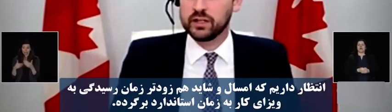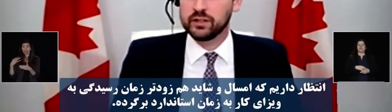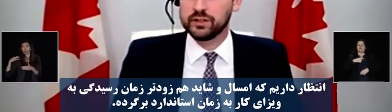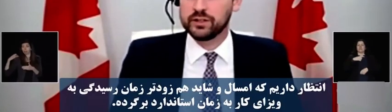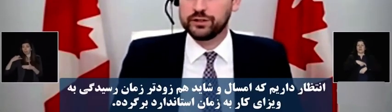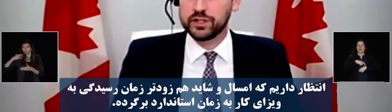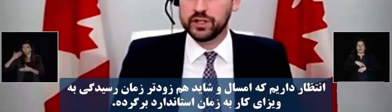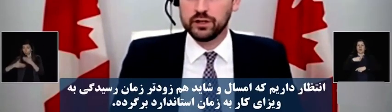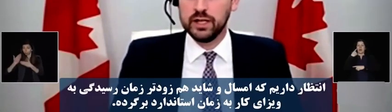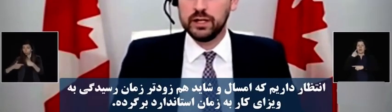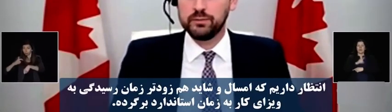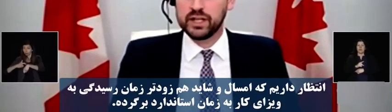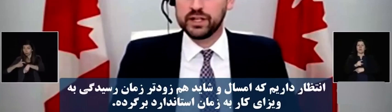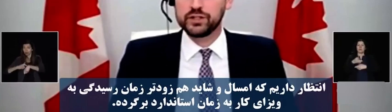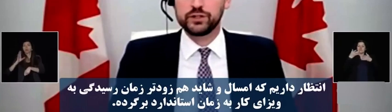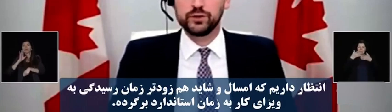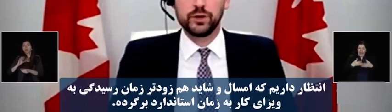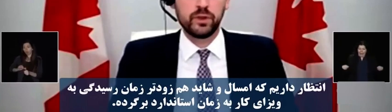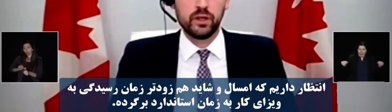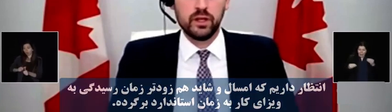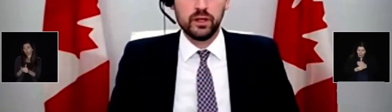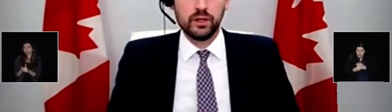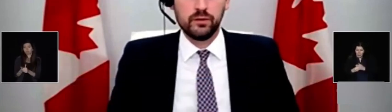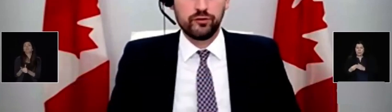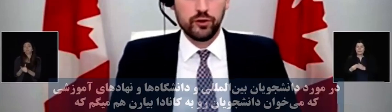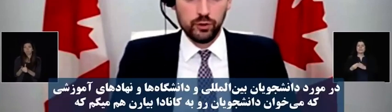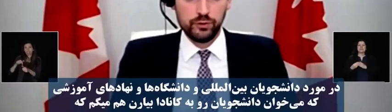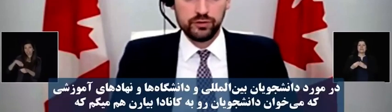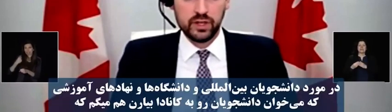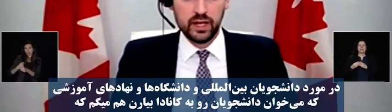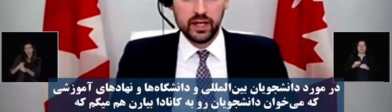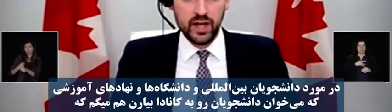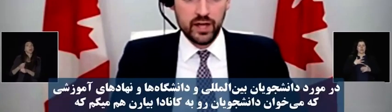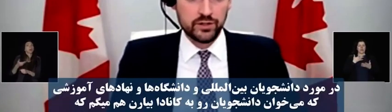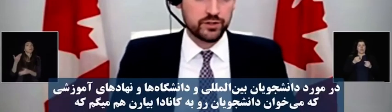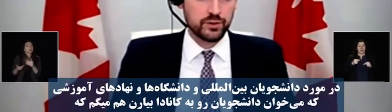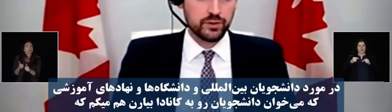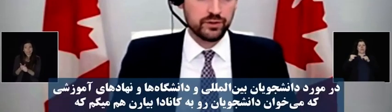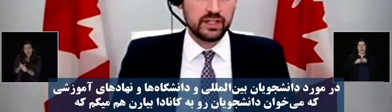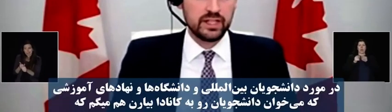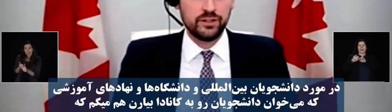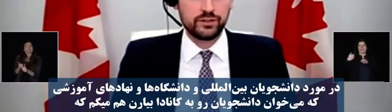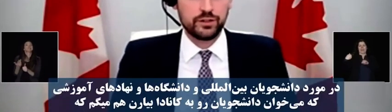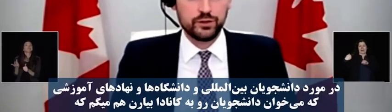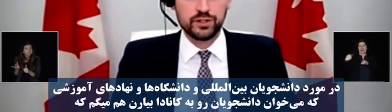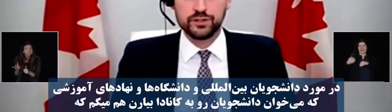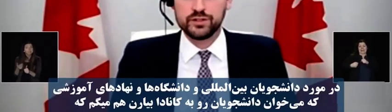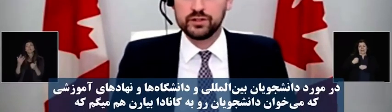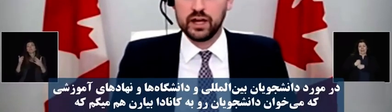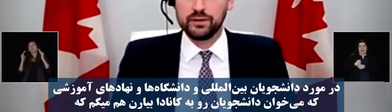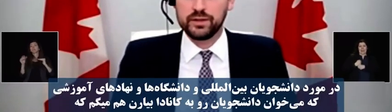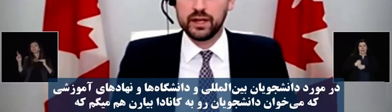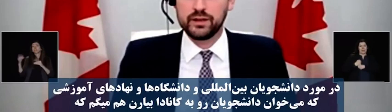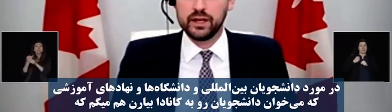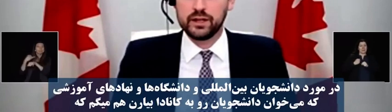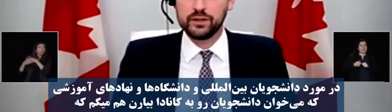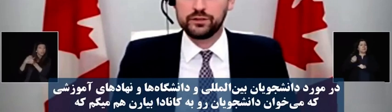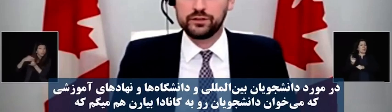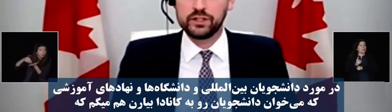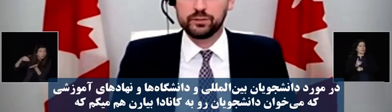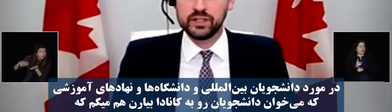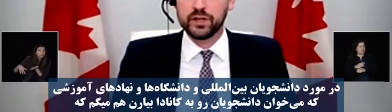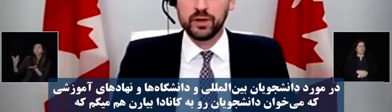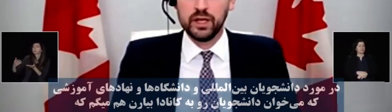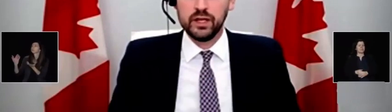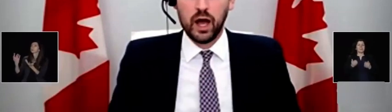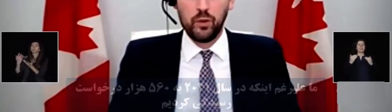service standard this year, potentially sooner. For those international students and the institutions that seek